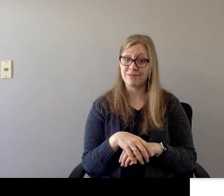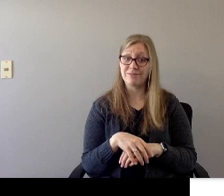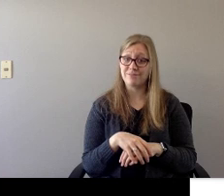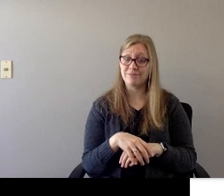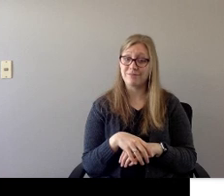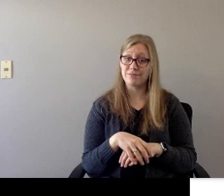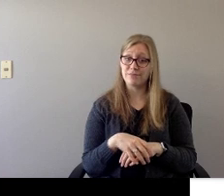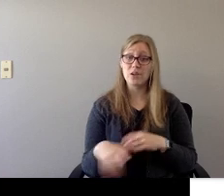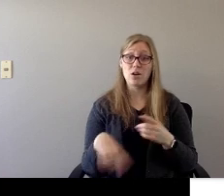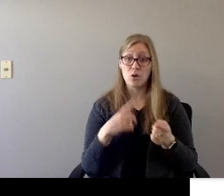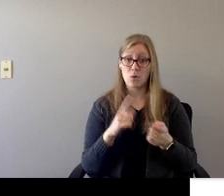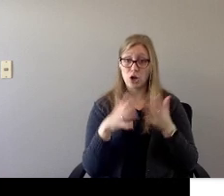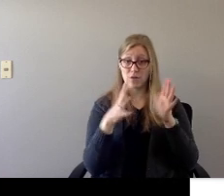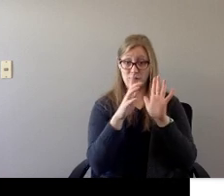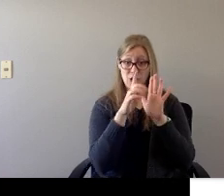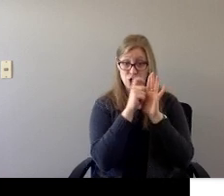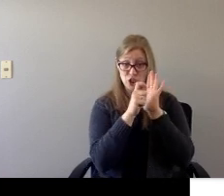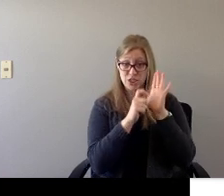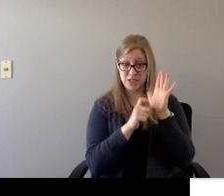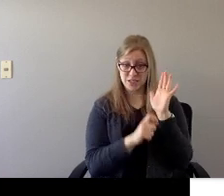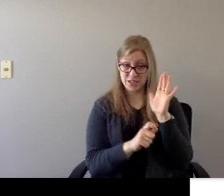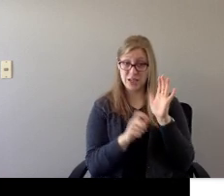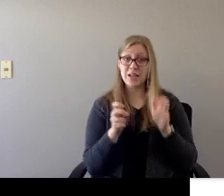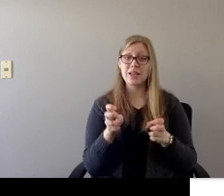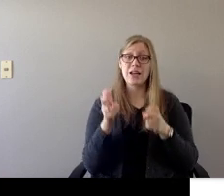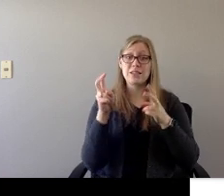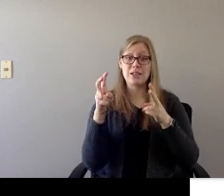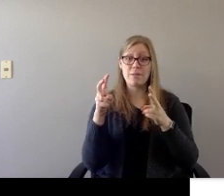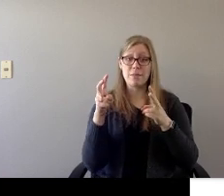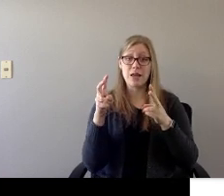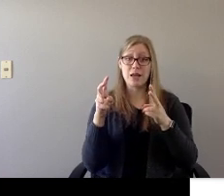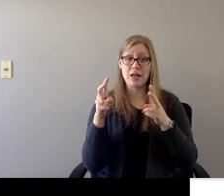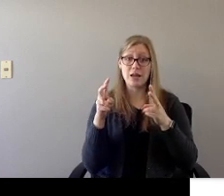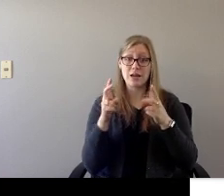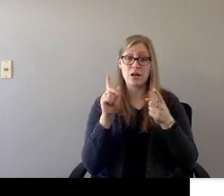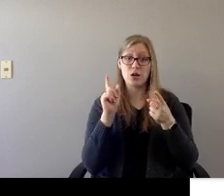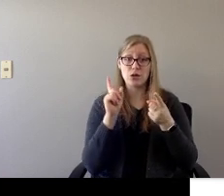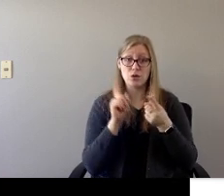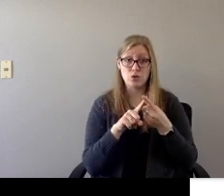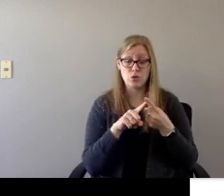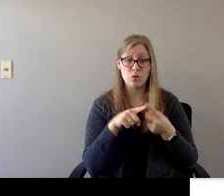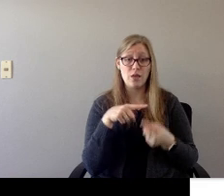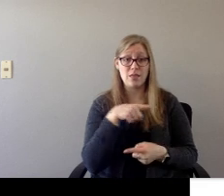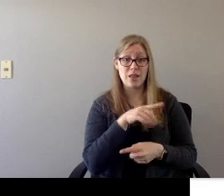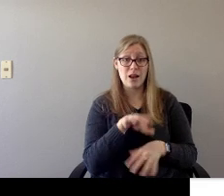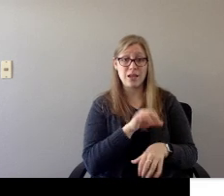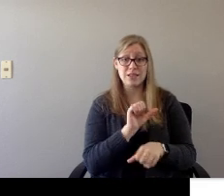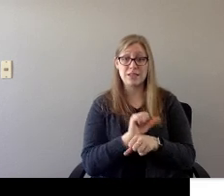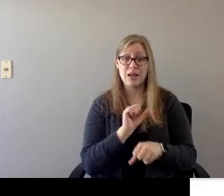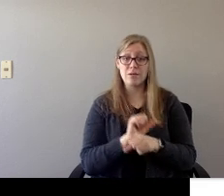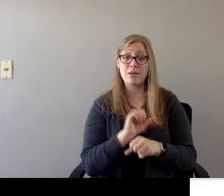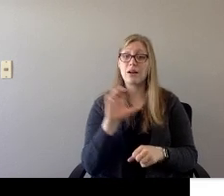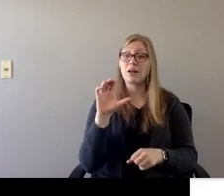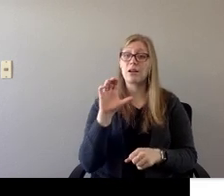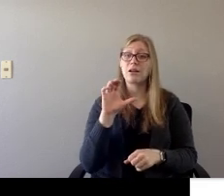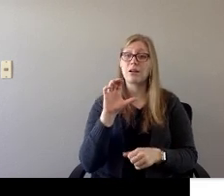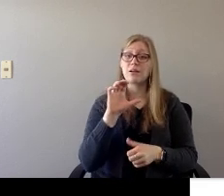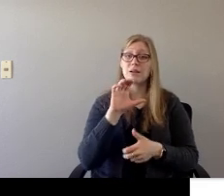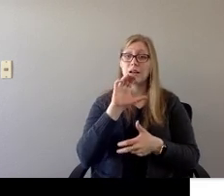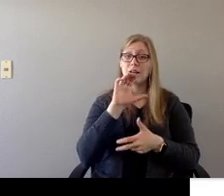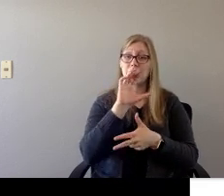it to where it says claim, reason, evidence, and counterclaim annotation practice assignment. So that's the very